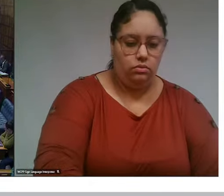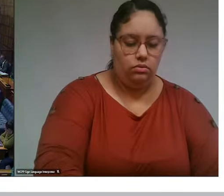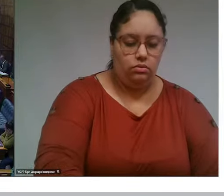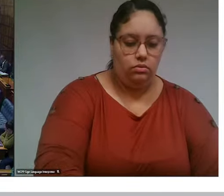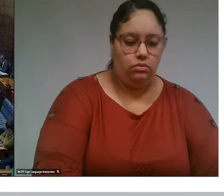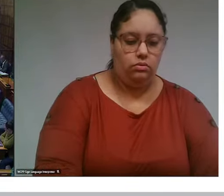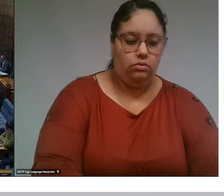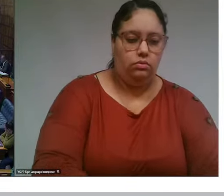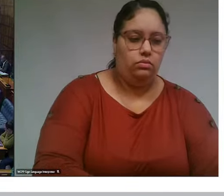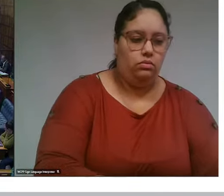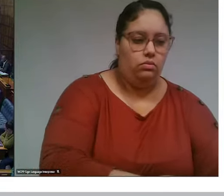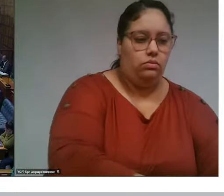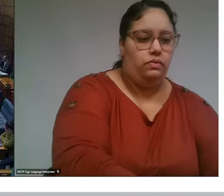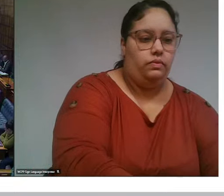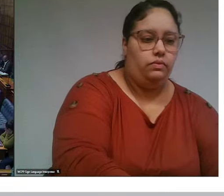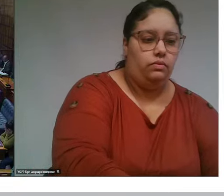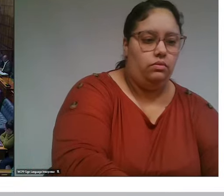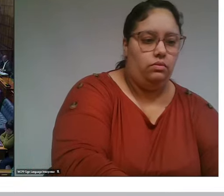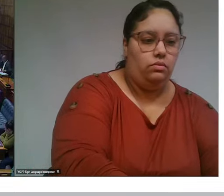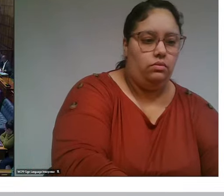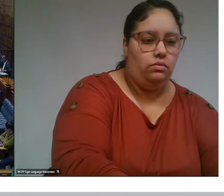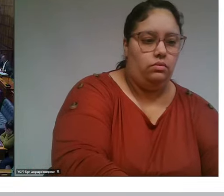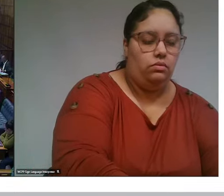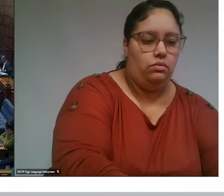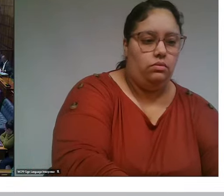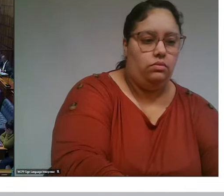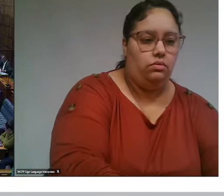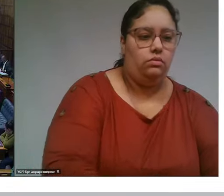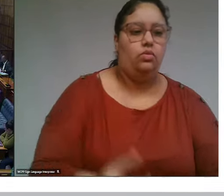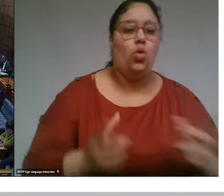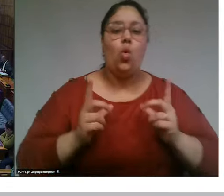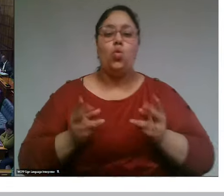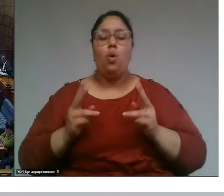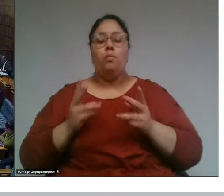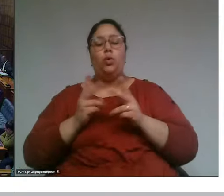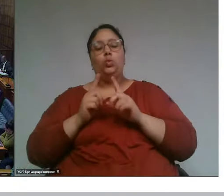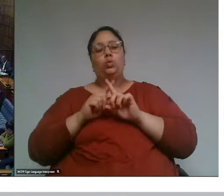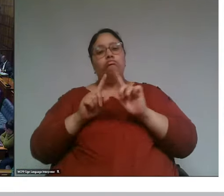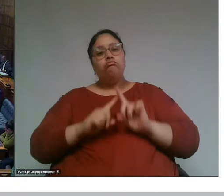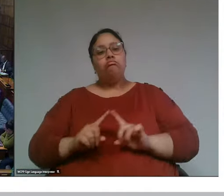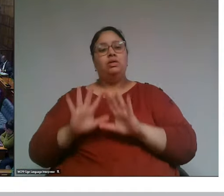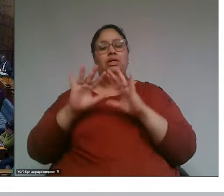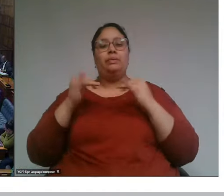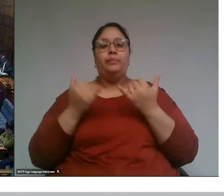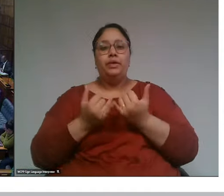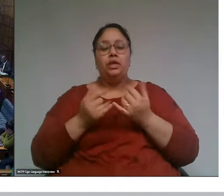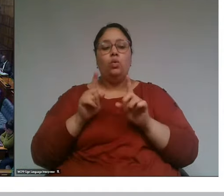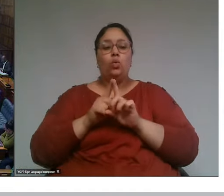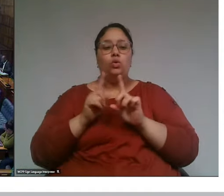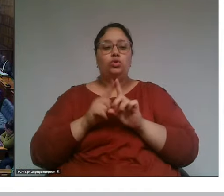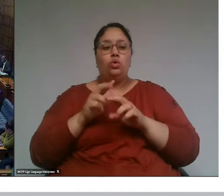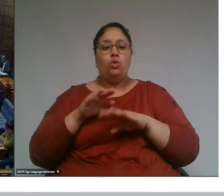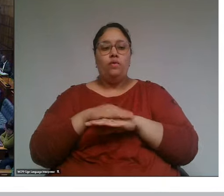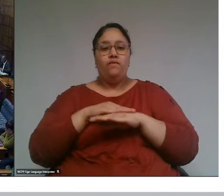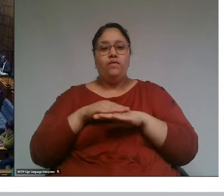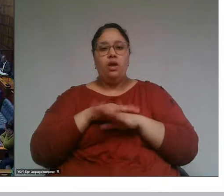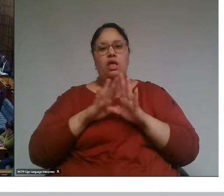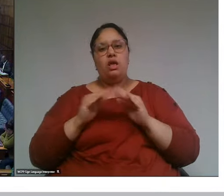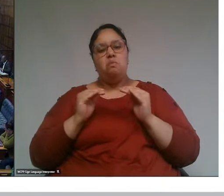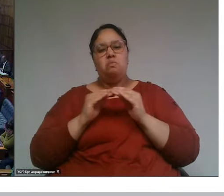measurement usually done on across a number or sit cut number of companies done on a fairly regular